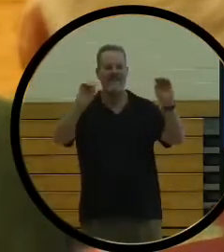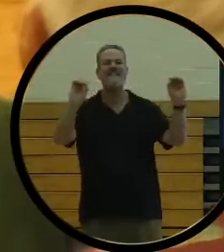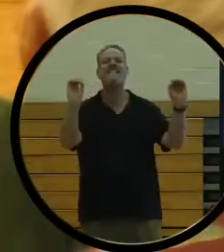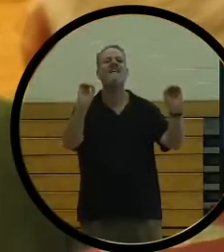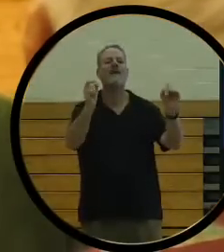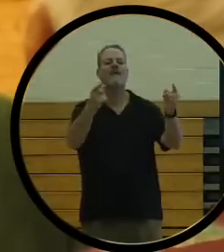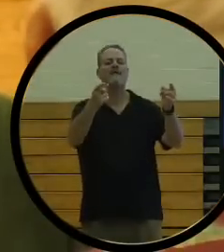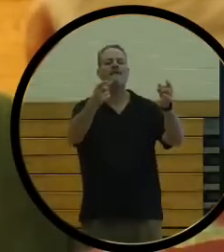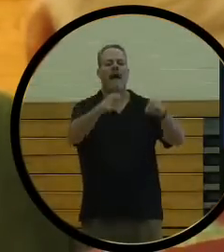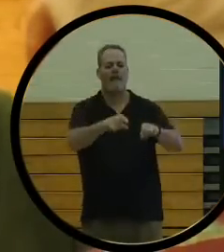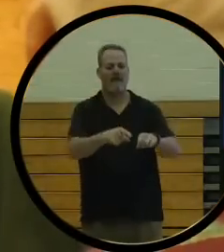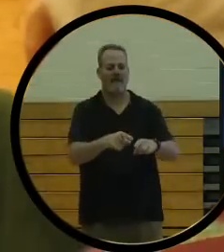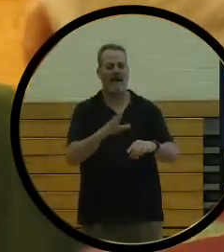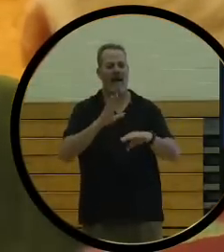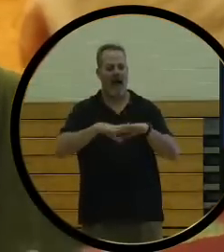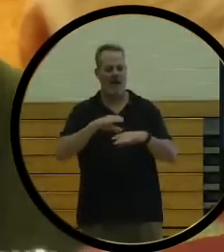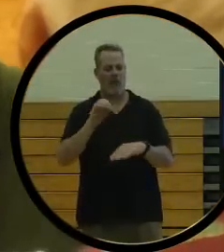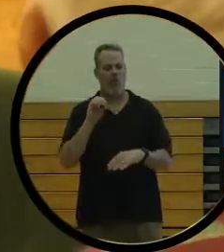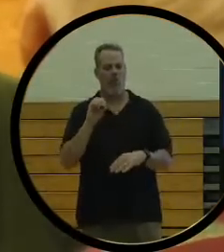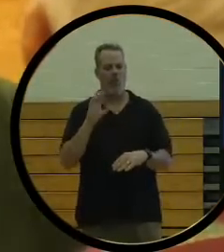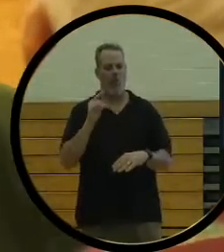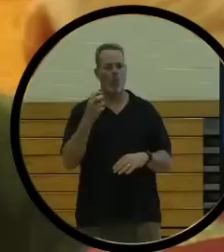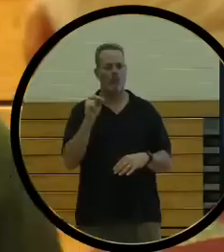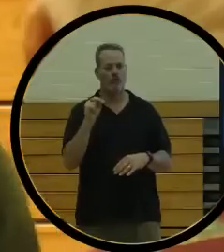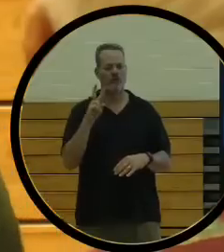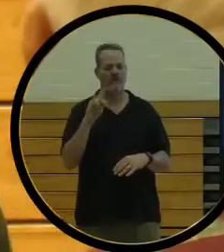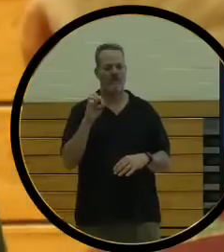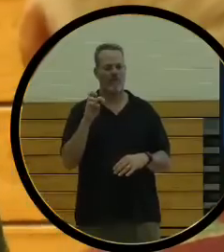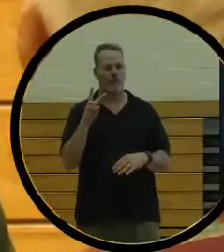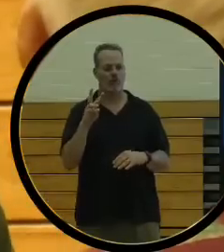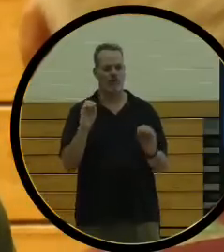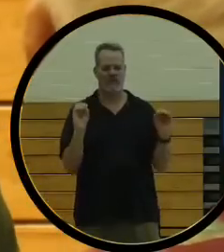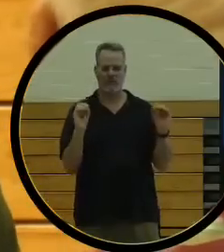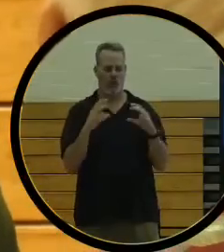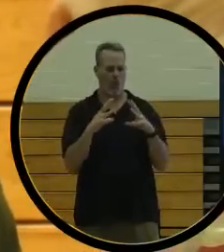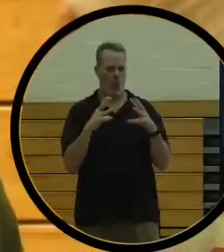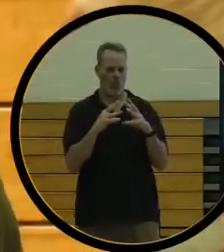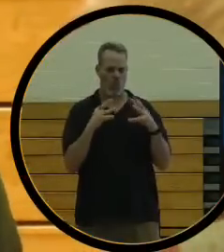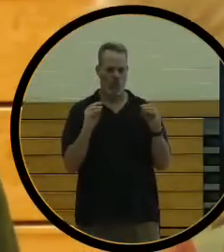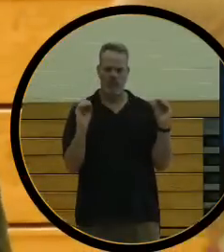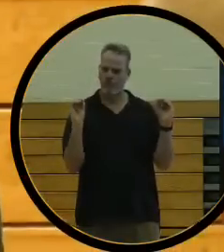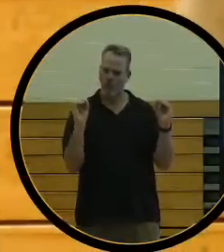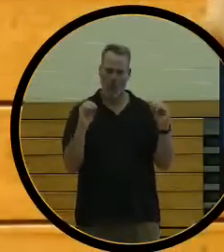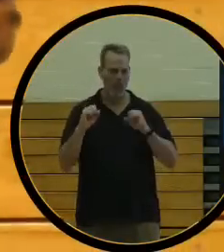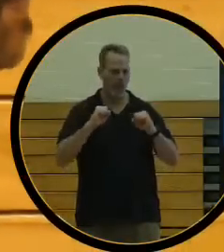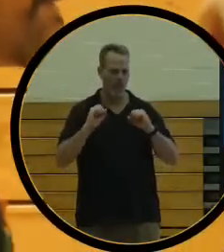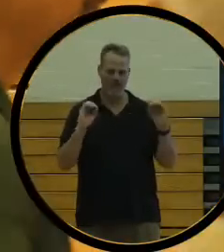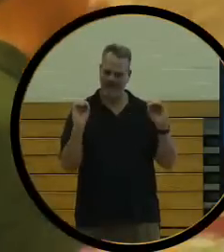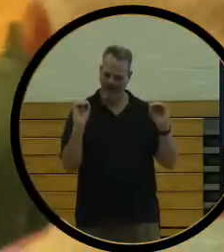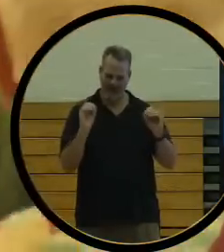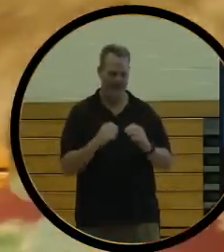happening at Ocean View. No deformation, no seismicity.